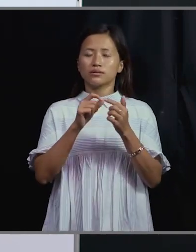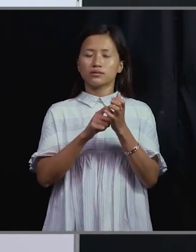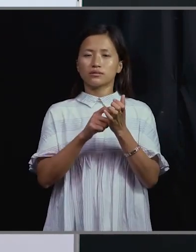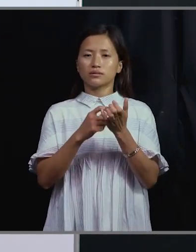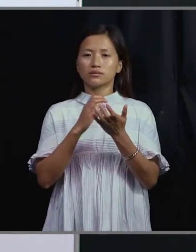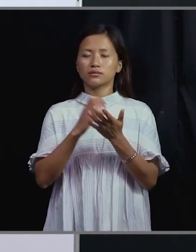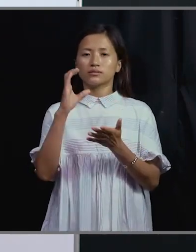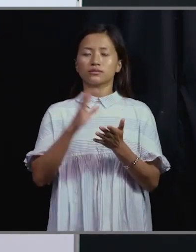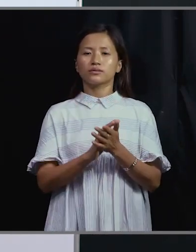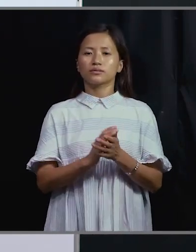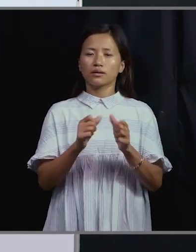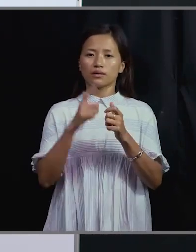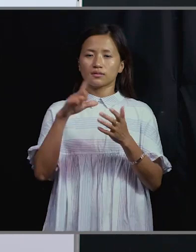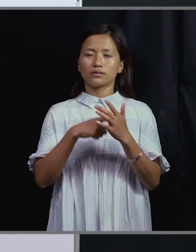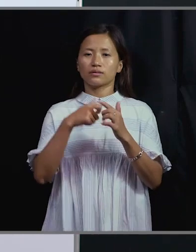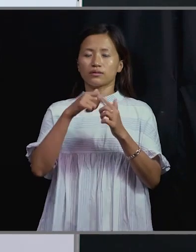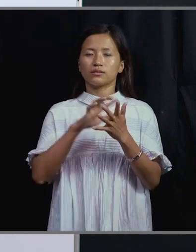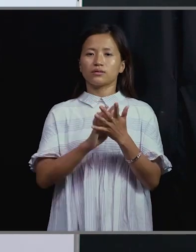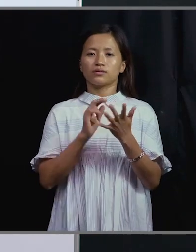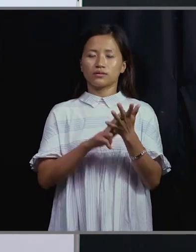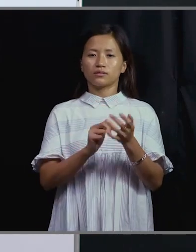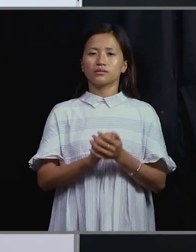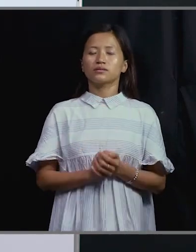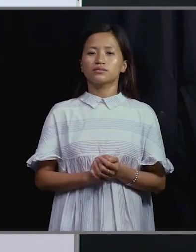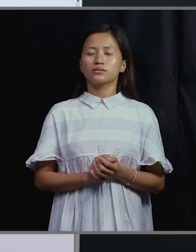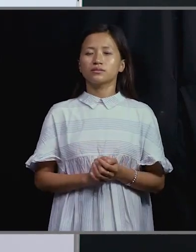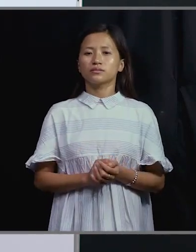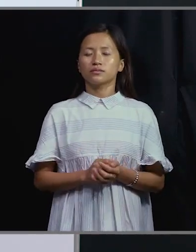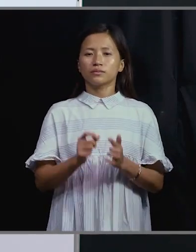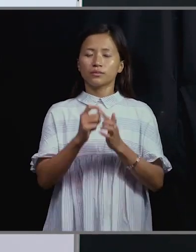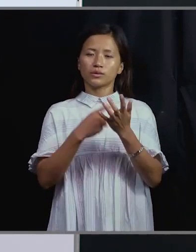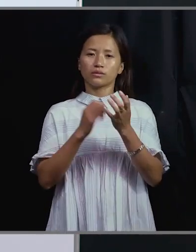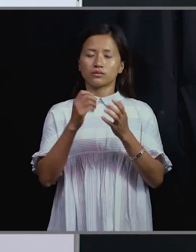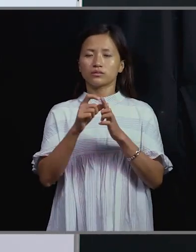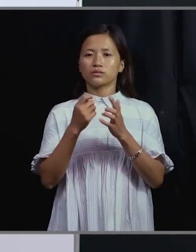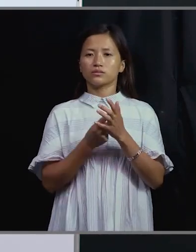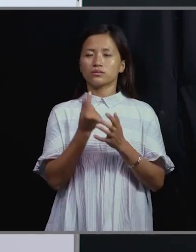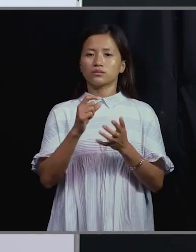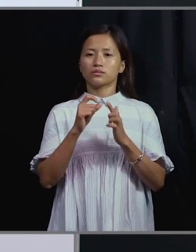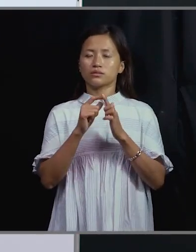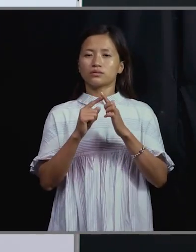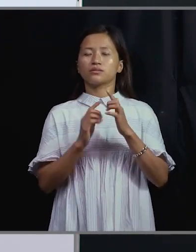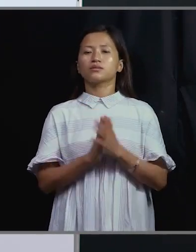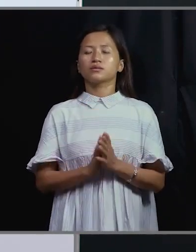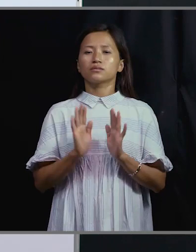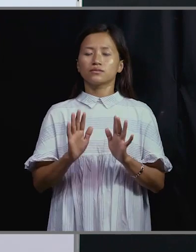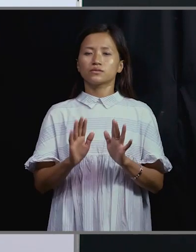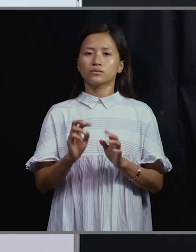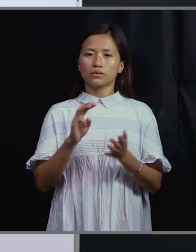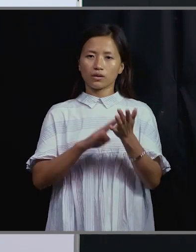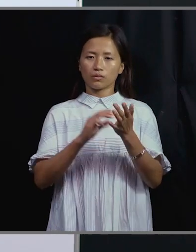an alkane is formed as the main product. So here, if we have two molecules of